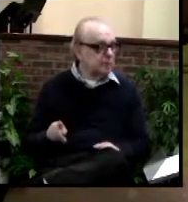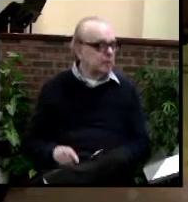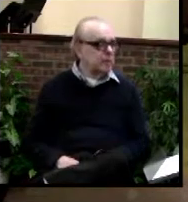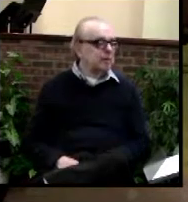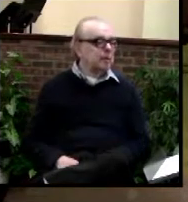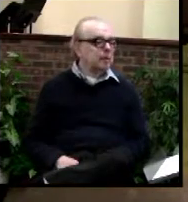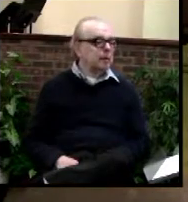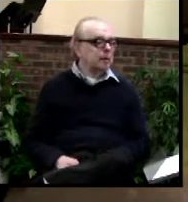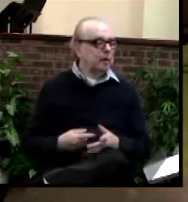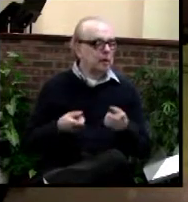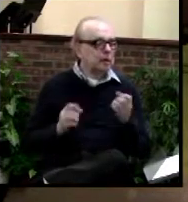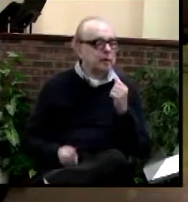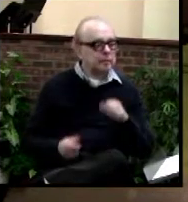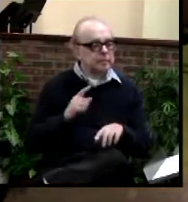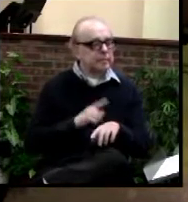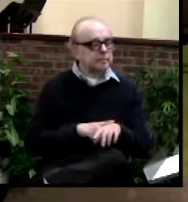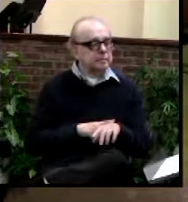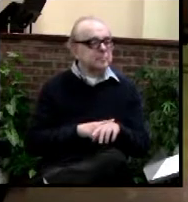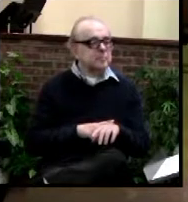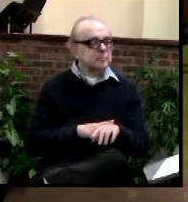What happens most of the time,